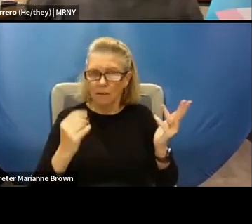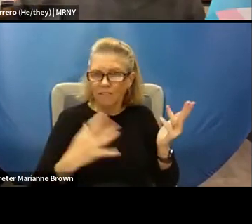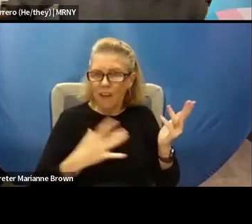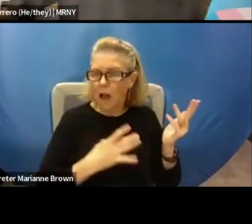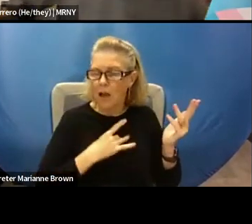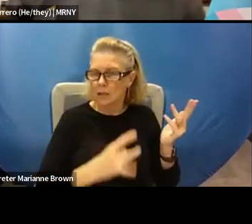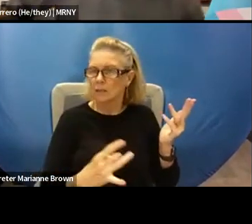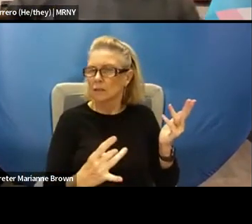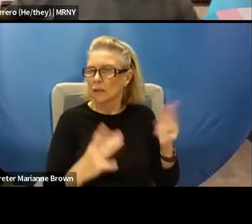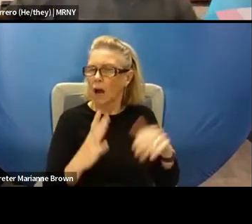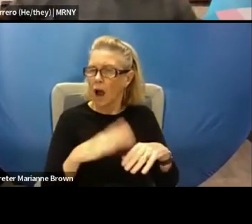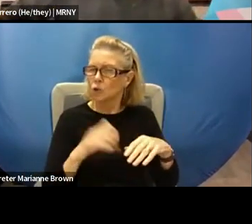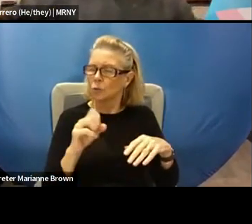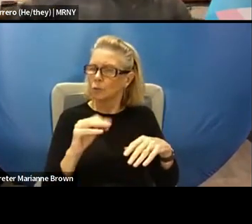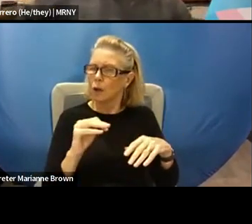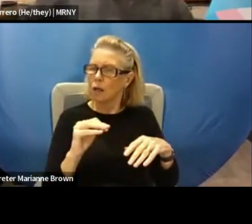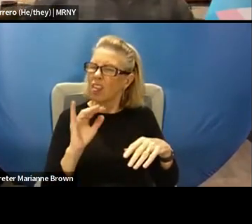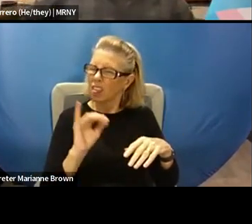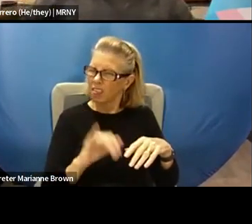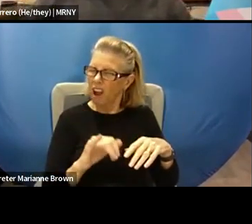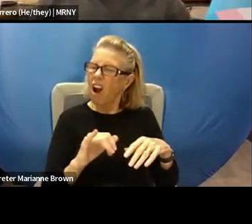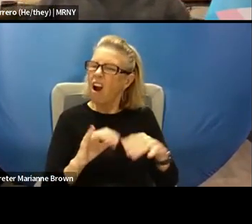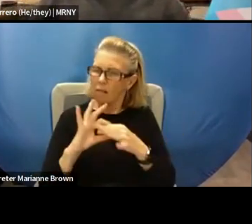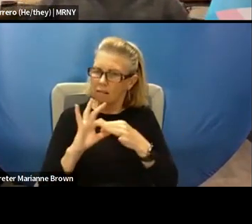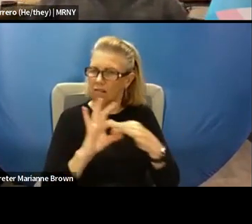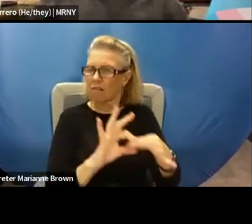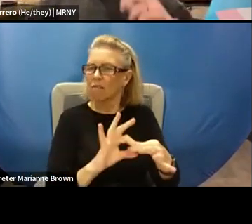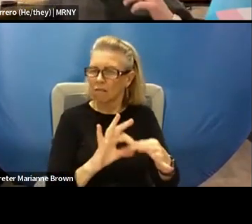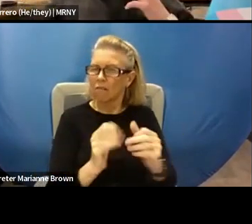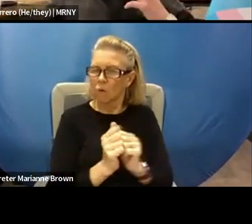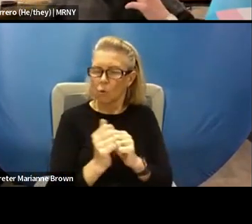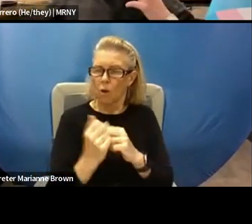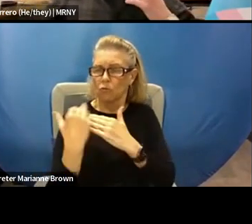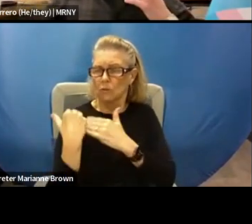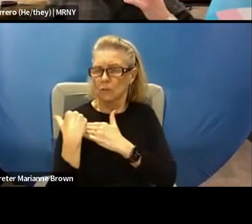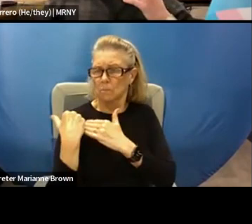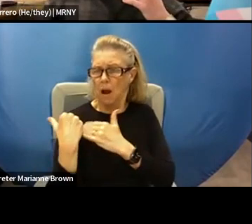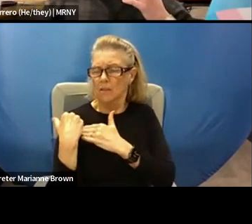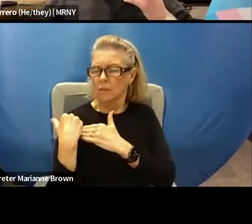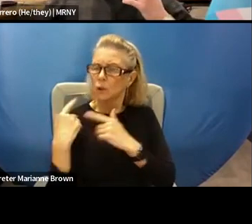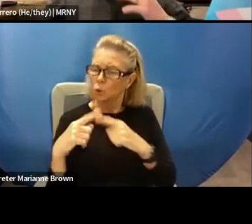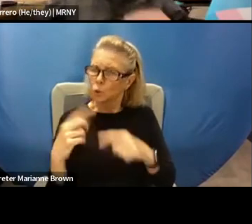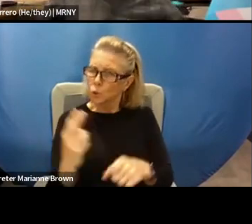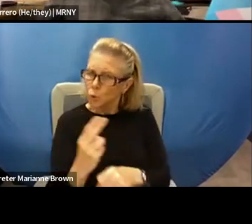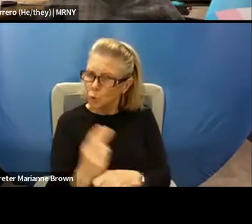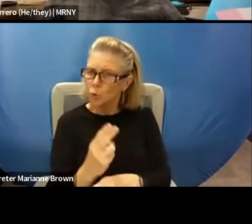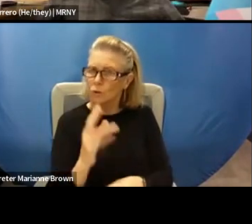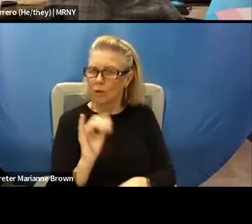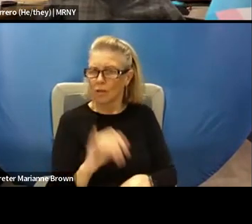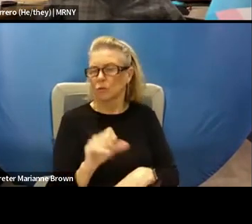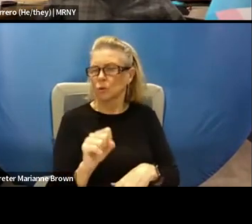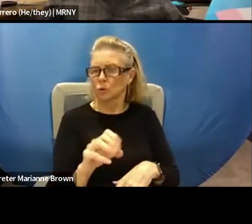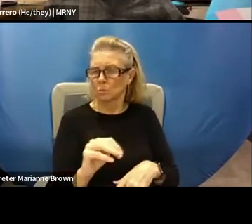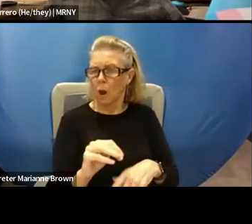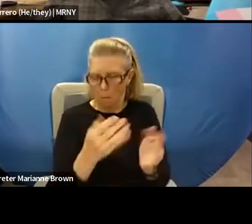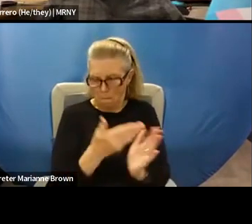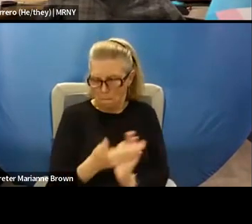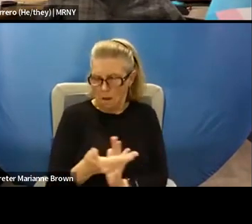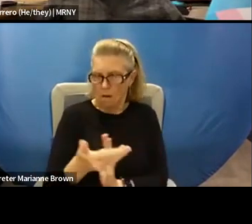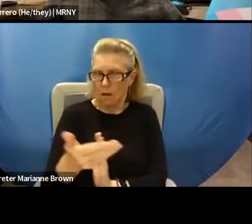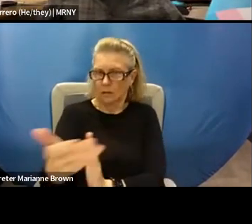media, it comes with a responsibility to pass your platform on to people who